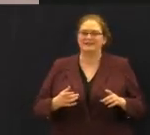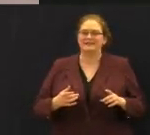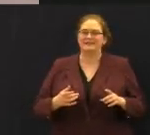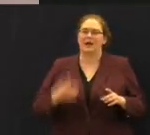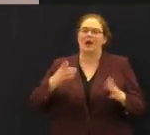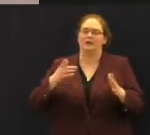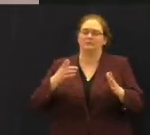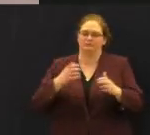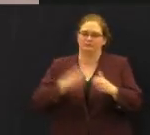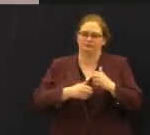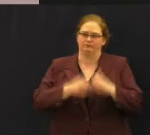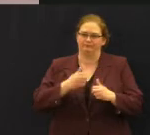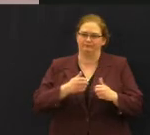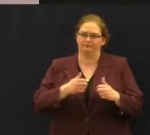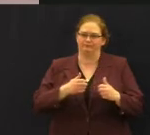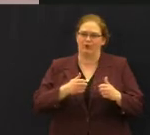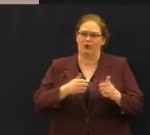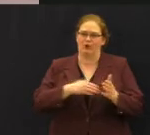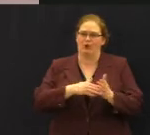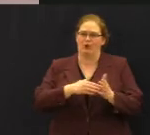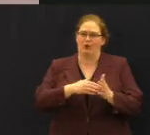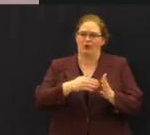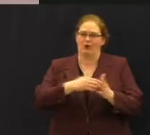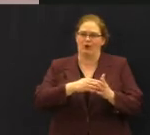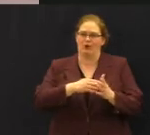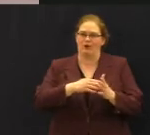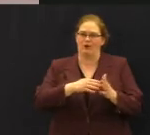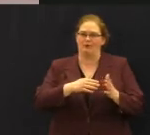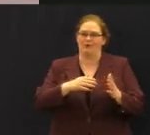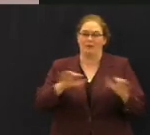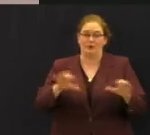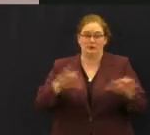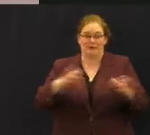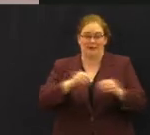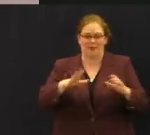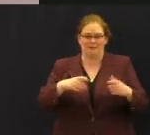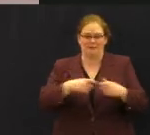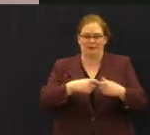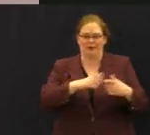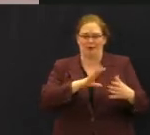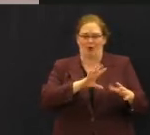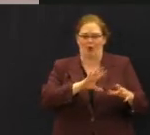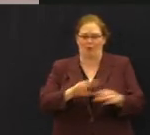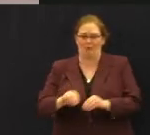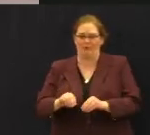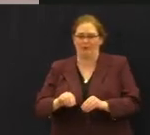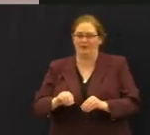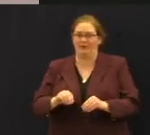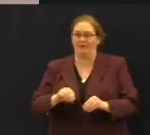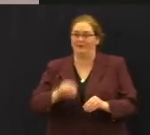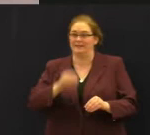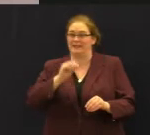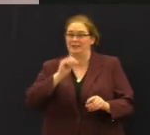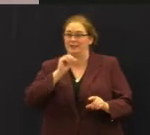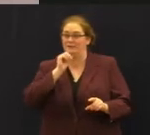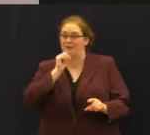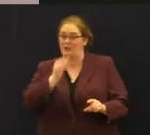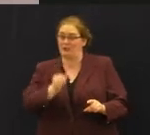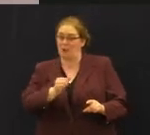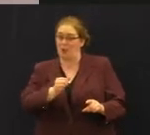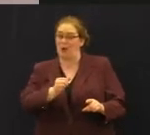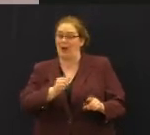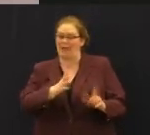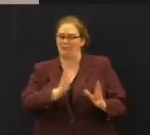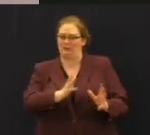I have to leave the battery run down when I want to do something in my house. Because if I don't, I push the